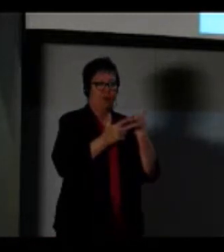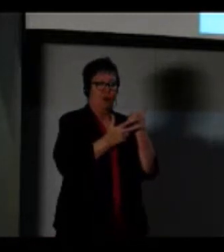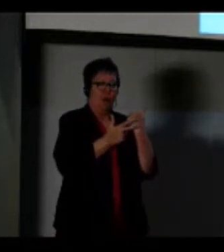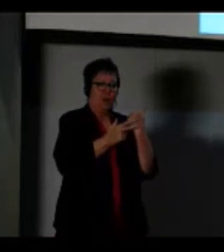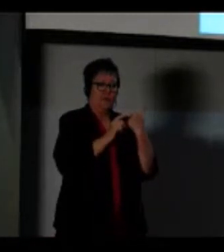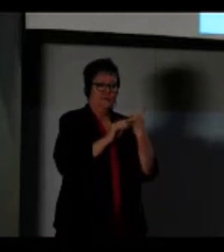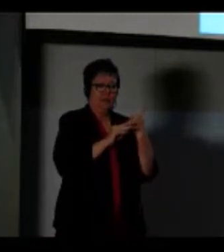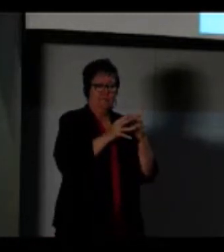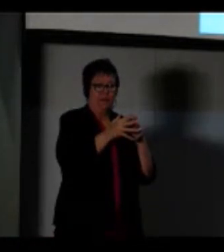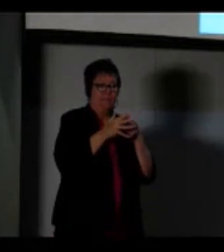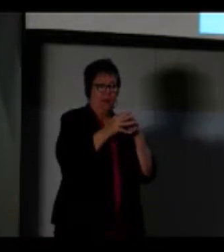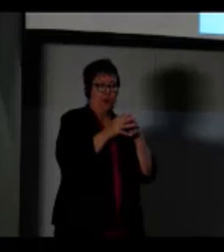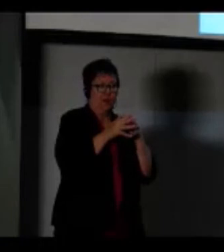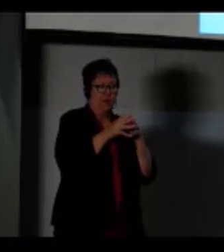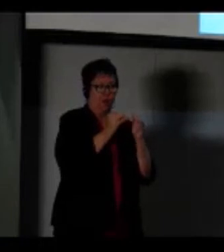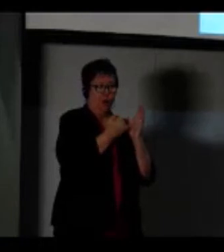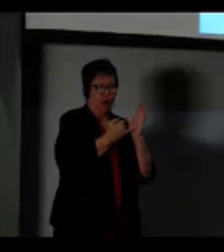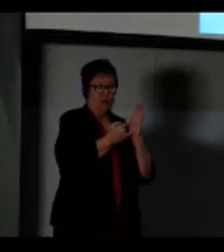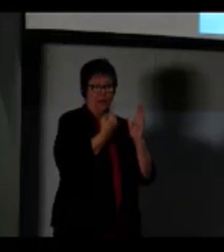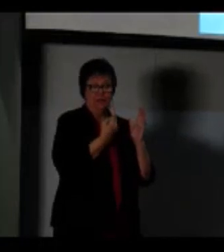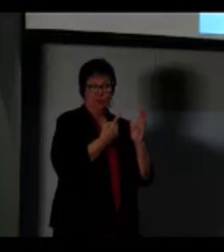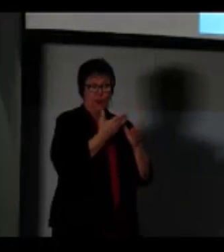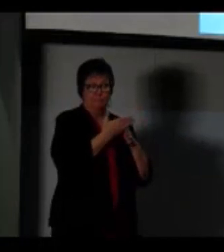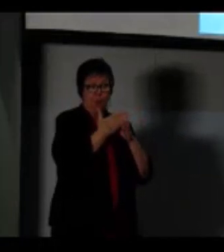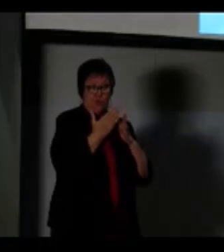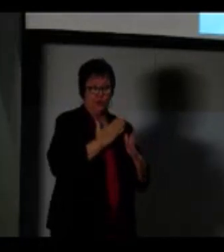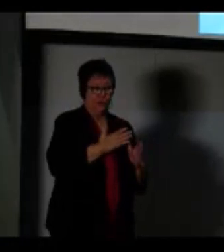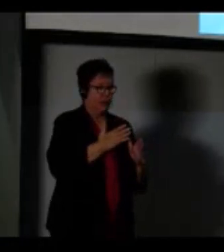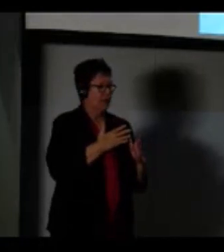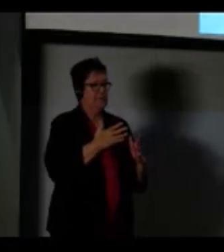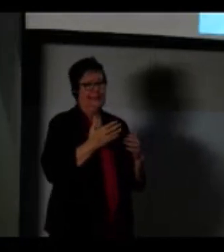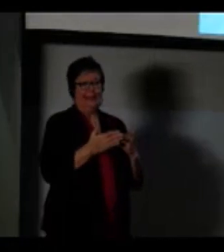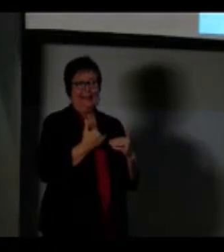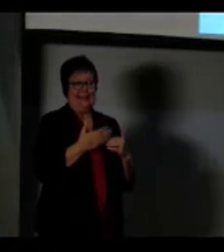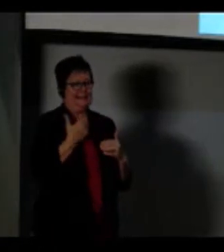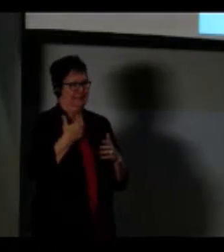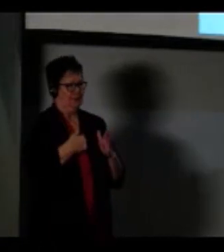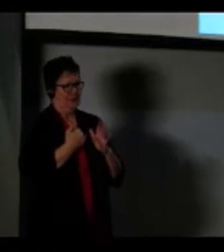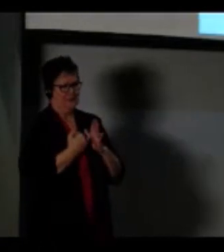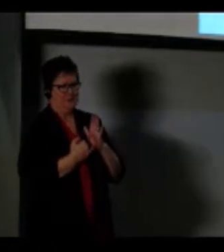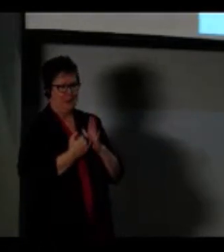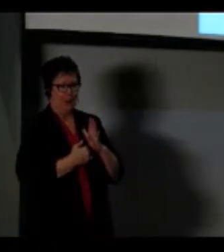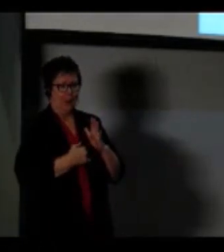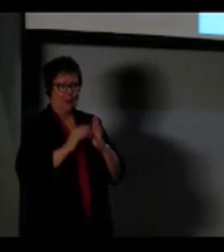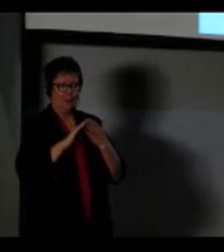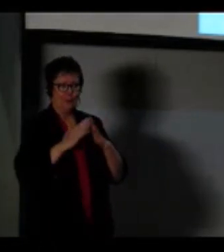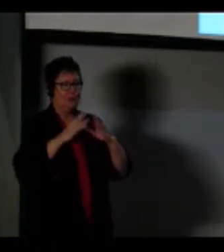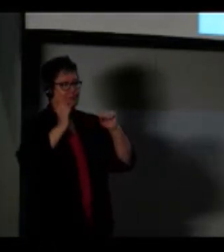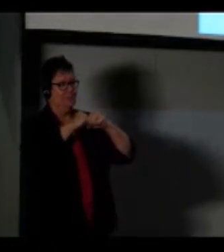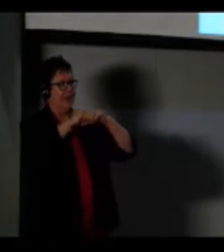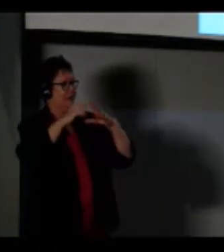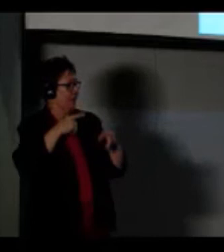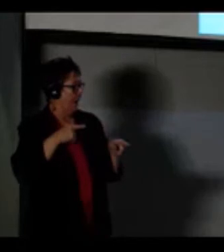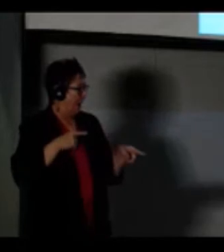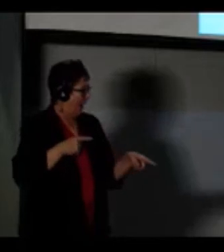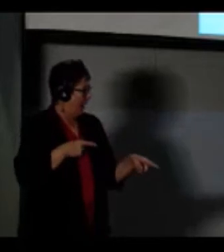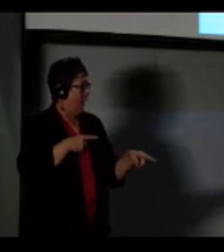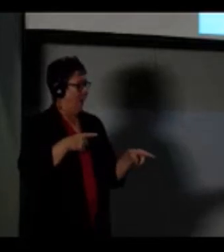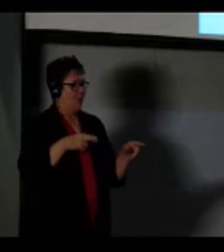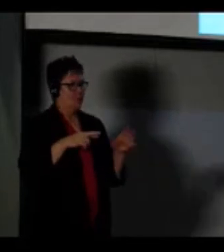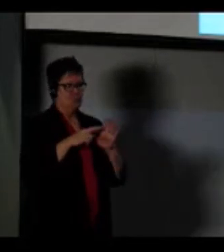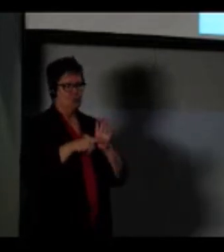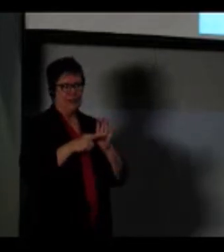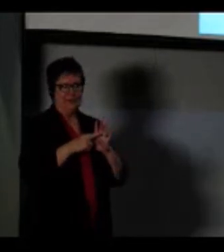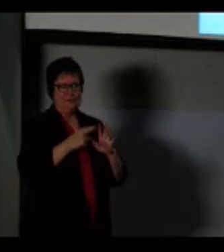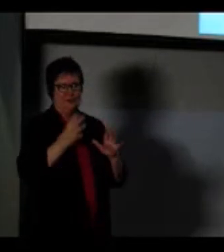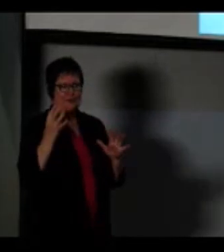American Art as one of its partners, because it was really easy for us in the art community to imagine the fertile research pathways that